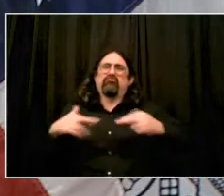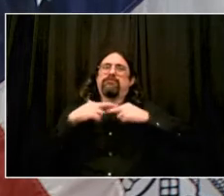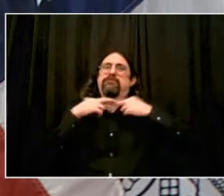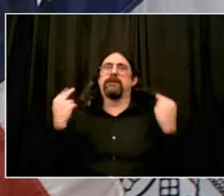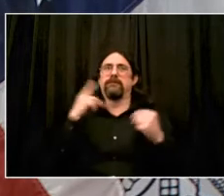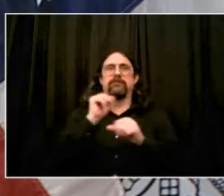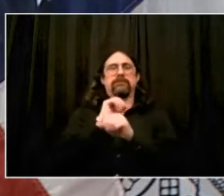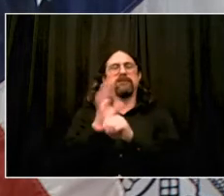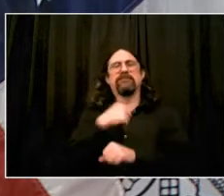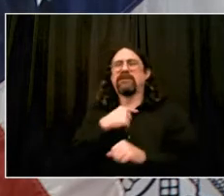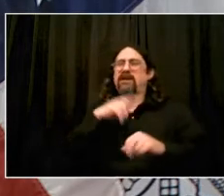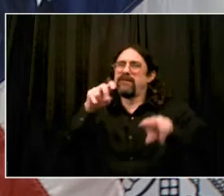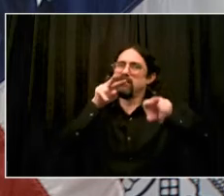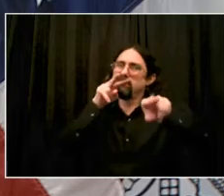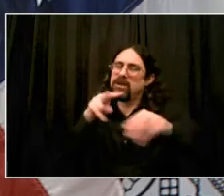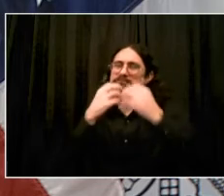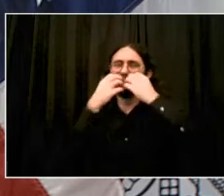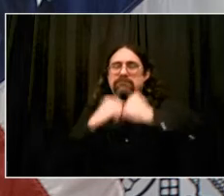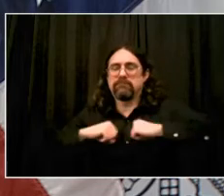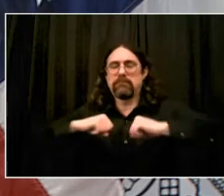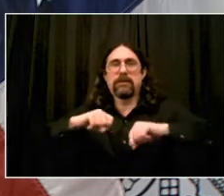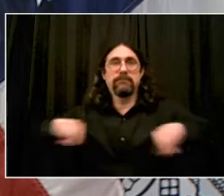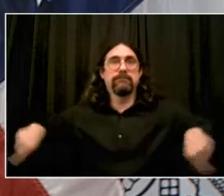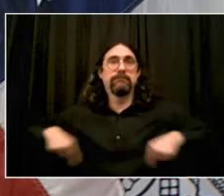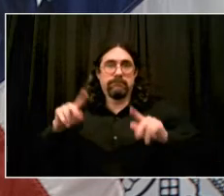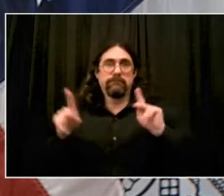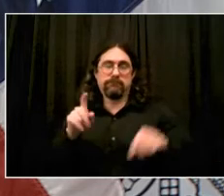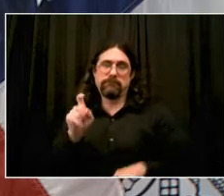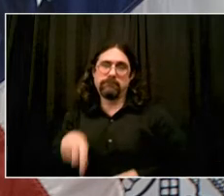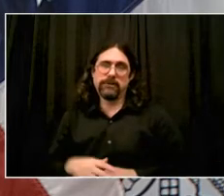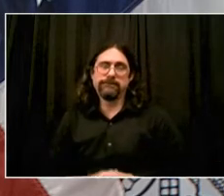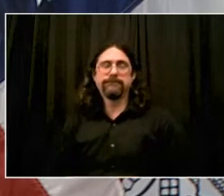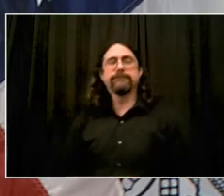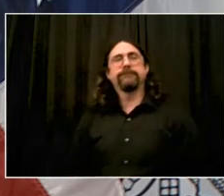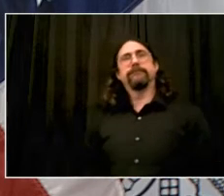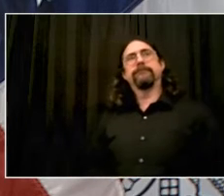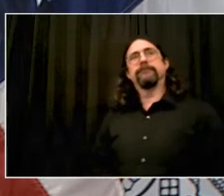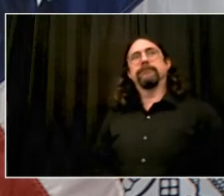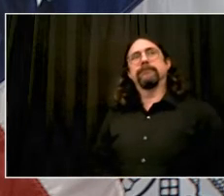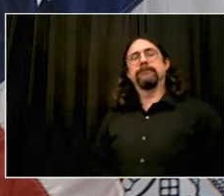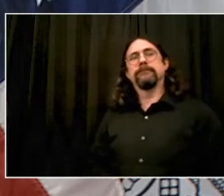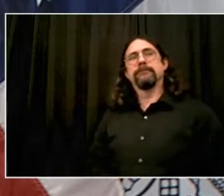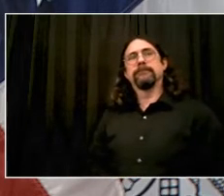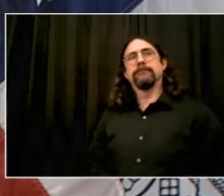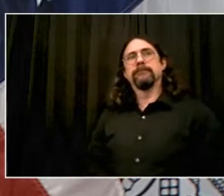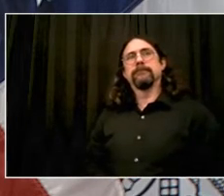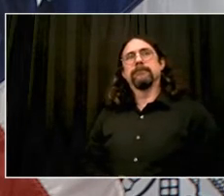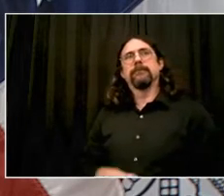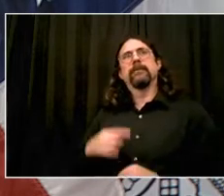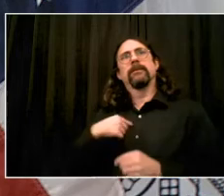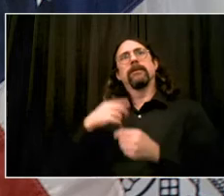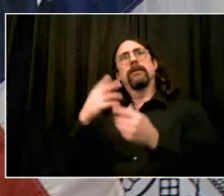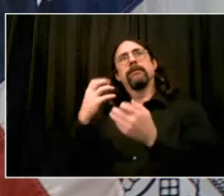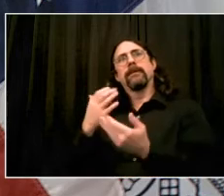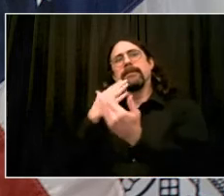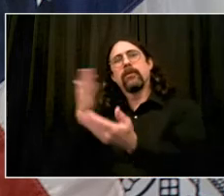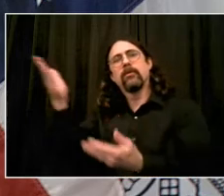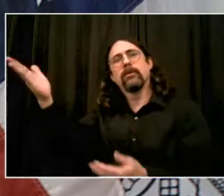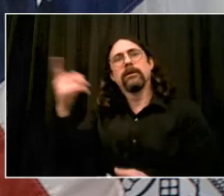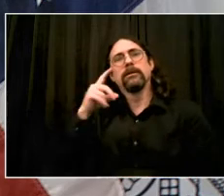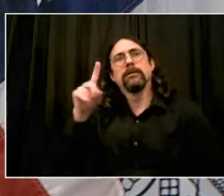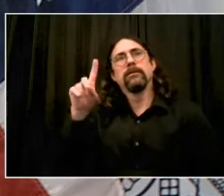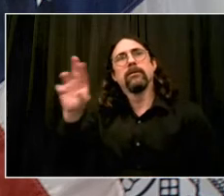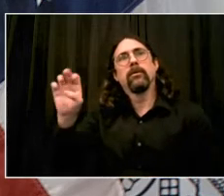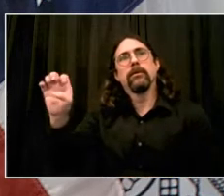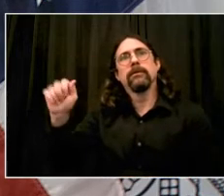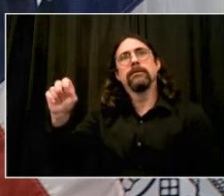Dr. Torian Easterling, because he has spent a lot of time in these last few months talking to those very community leaders and organizations and elected